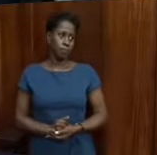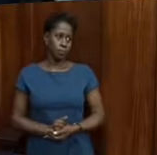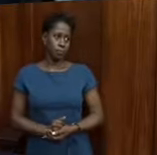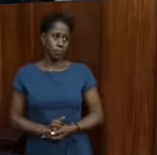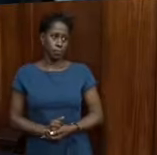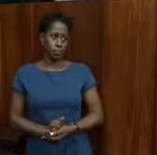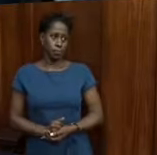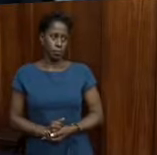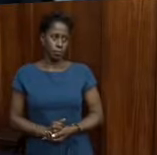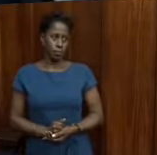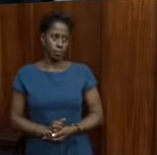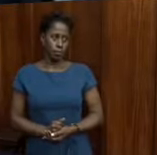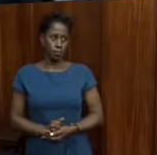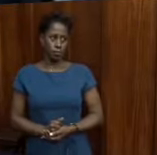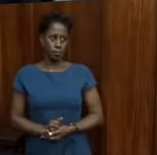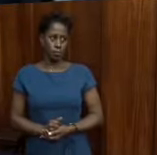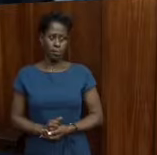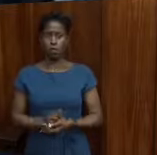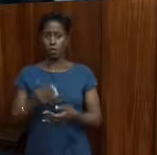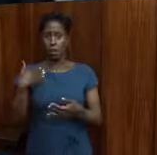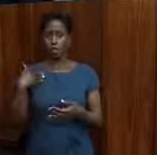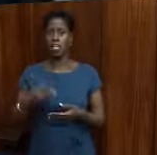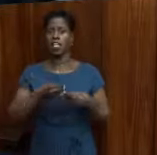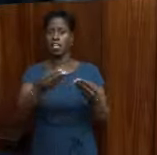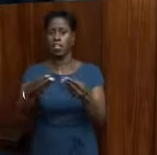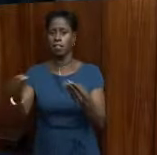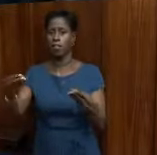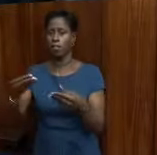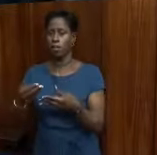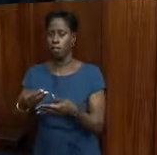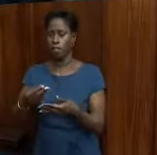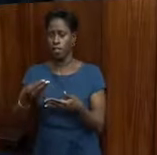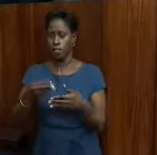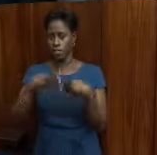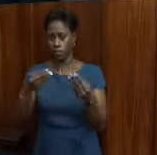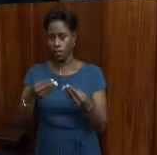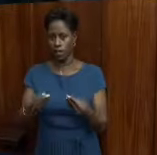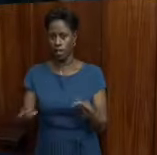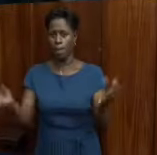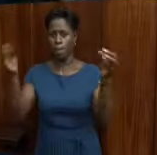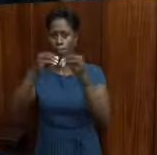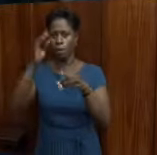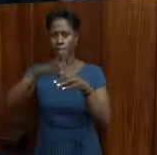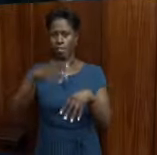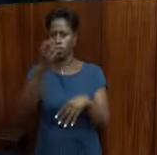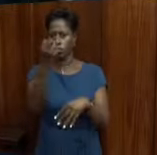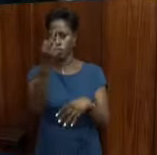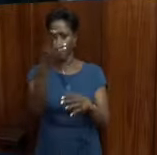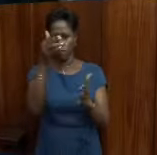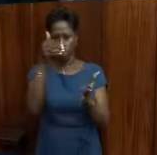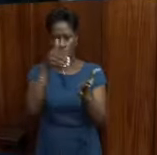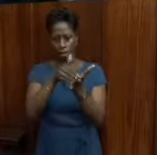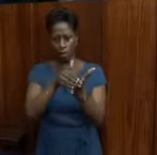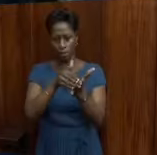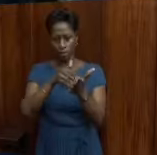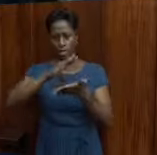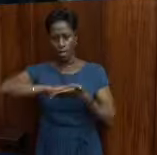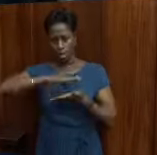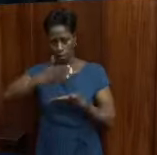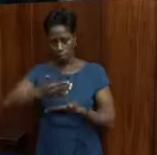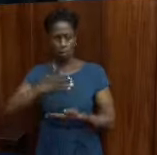and have distributed over 12,000 devices to students. This is in keeping